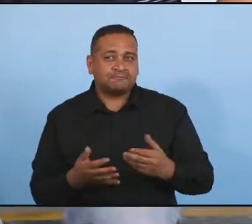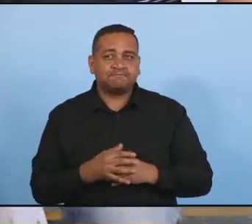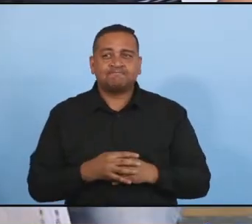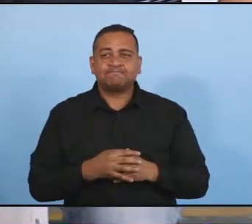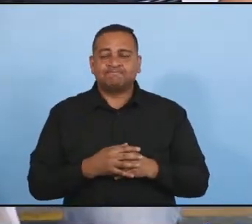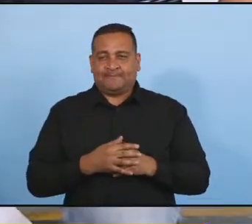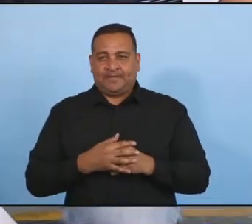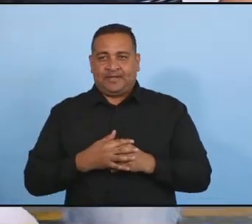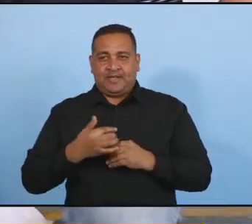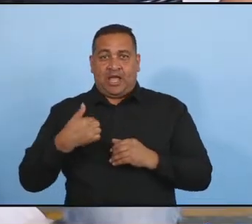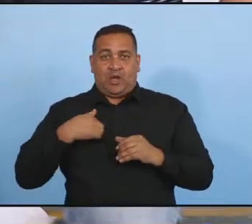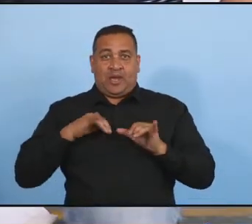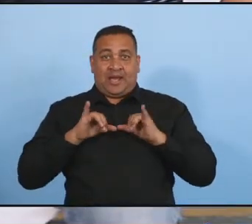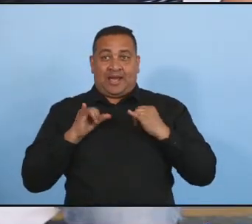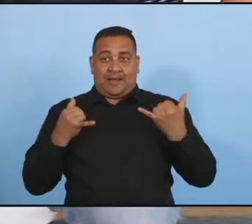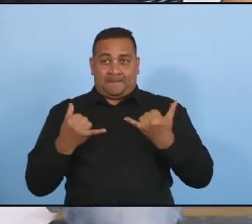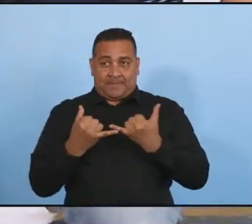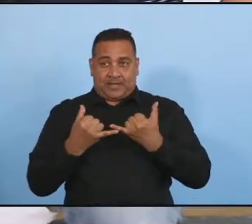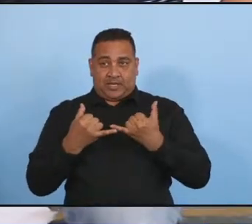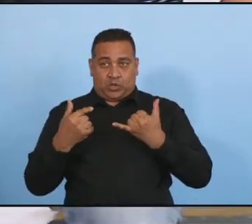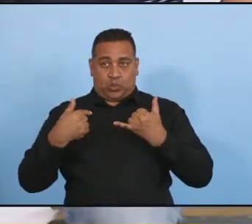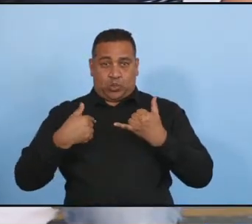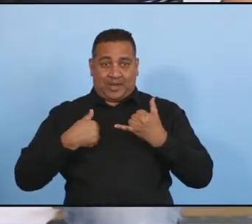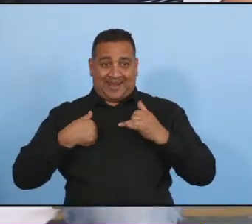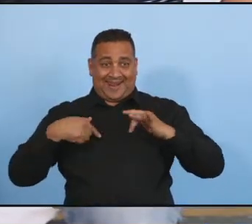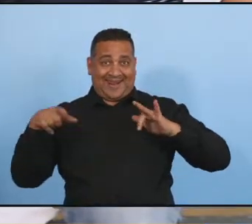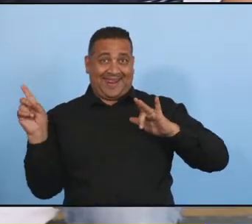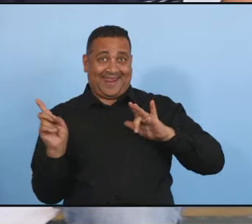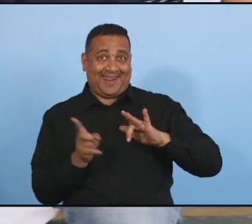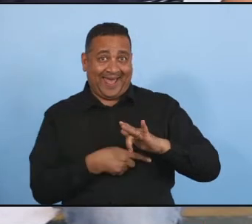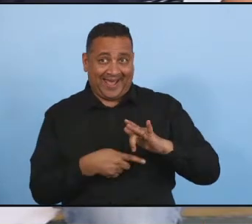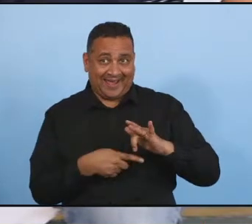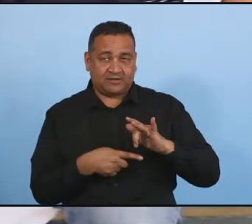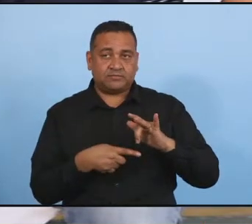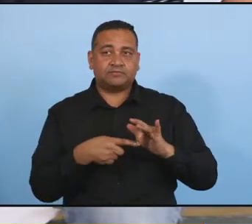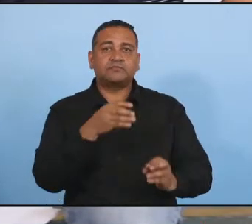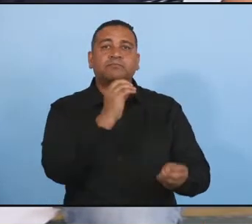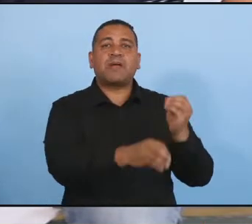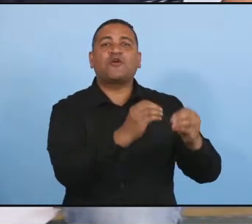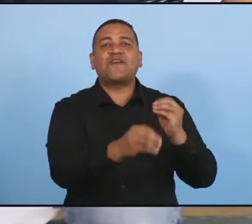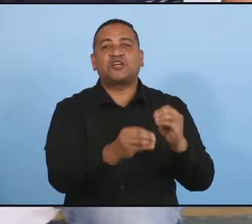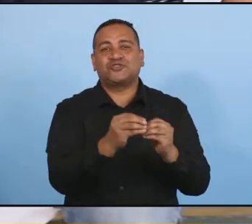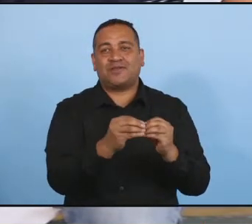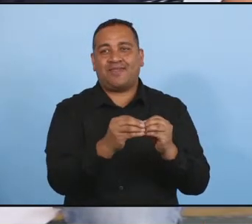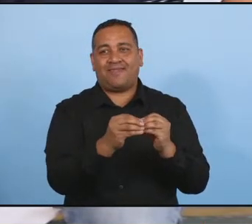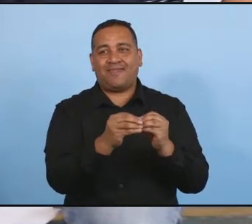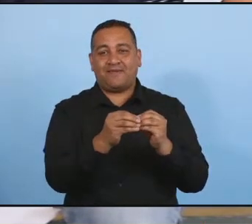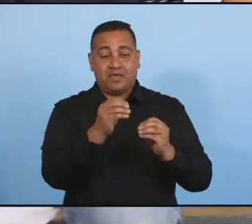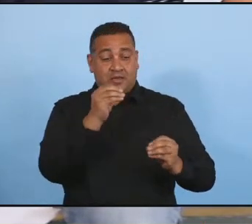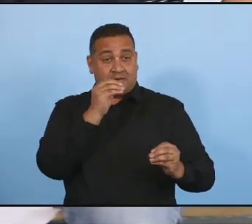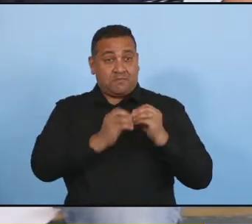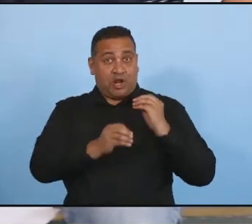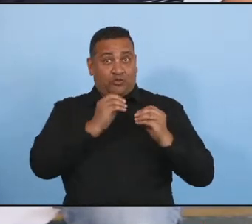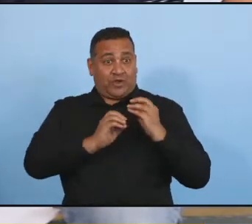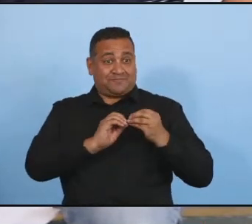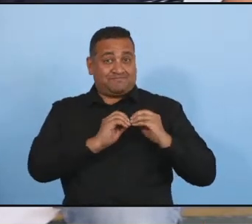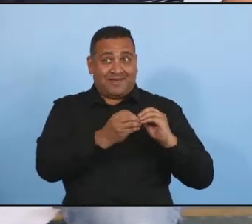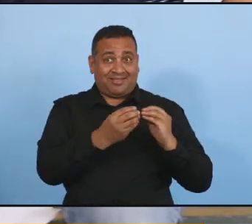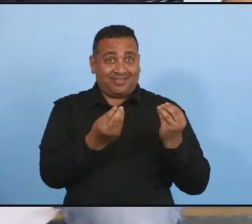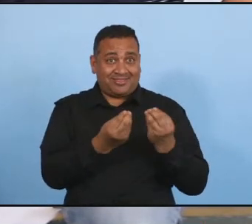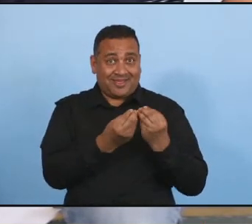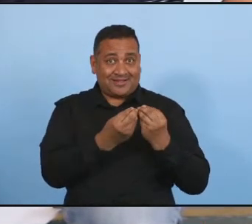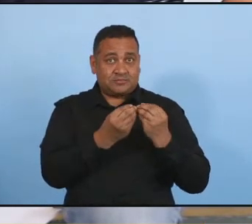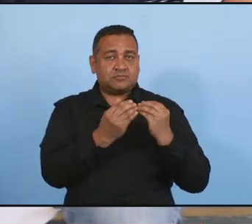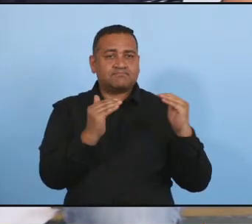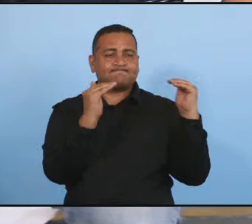lacks manufacturing. If we bring manufacturing a little bit up to standard, then we won't have all these issues